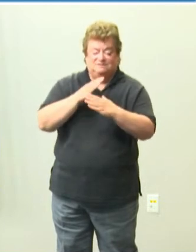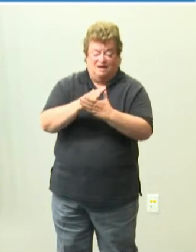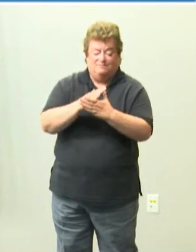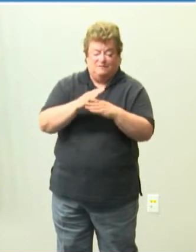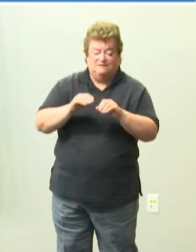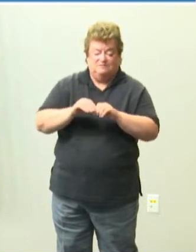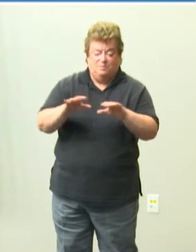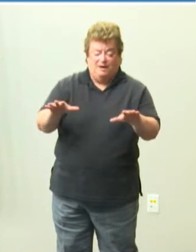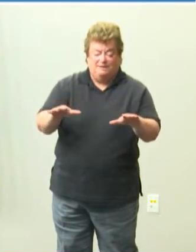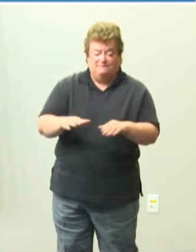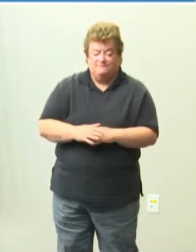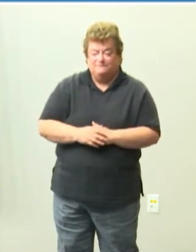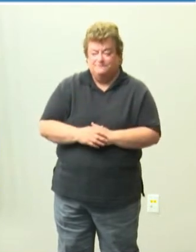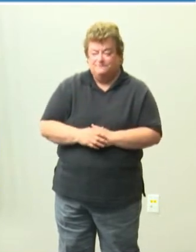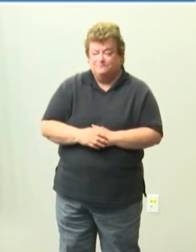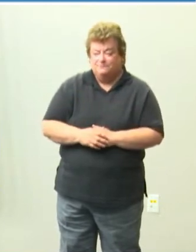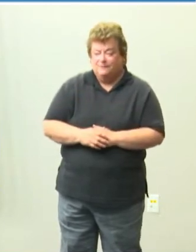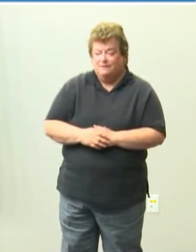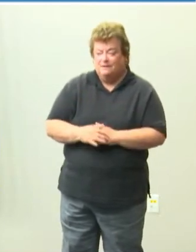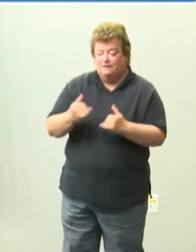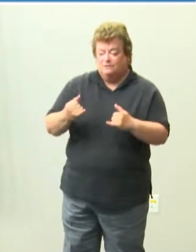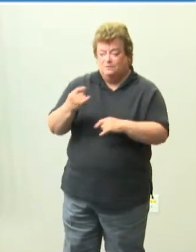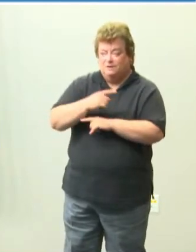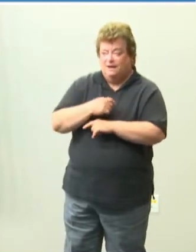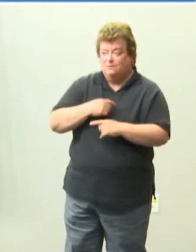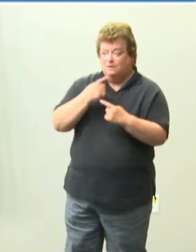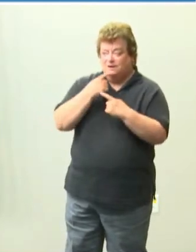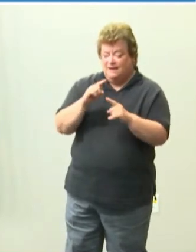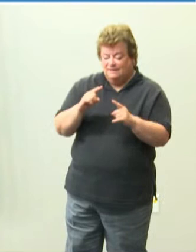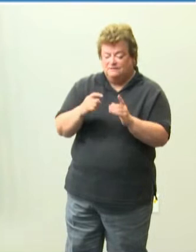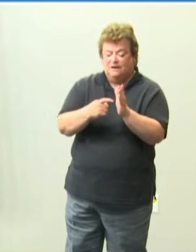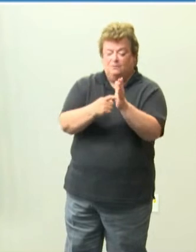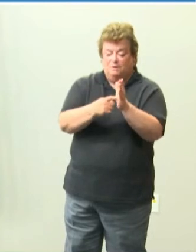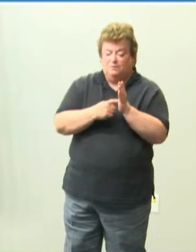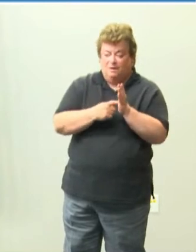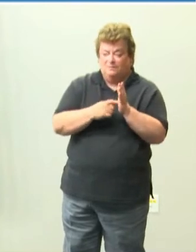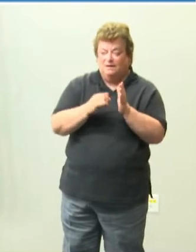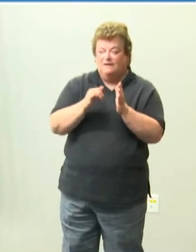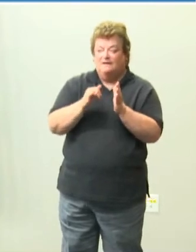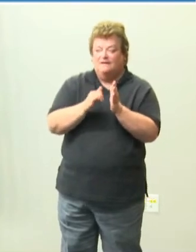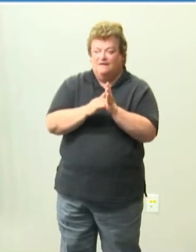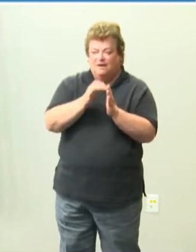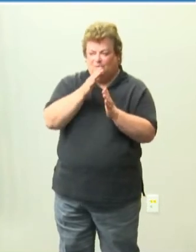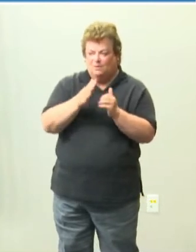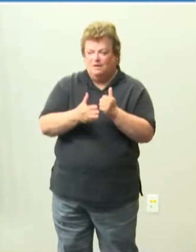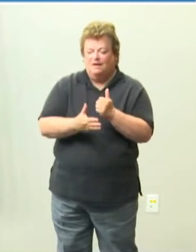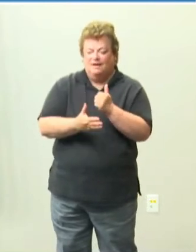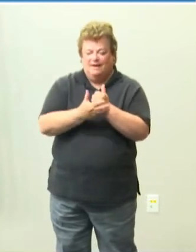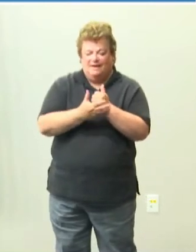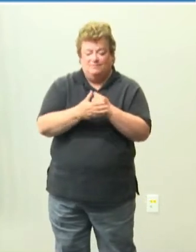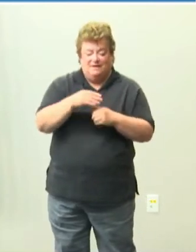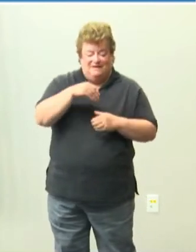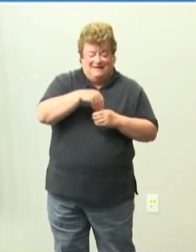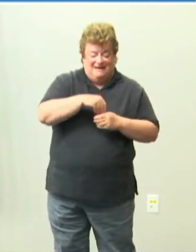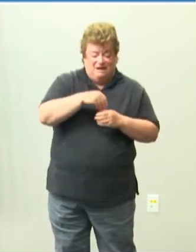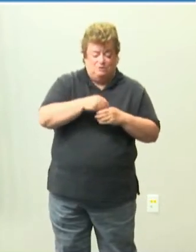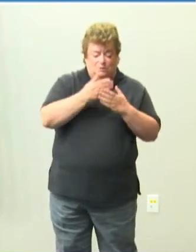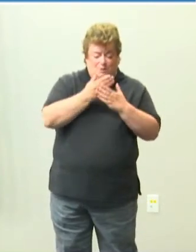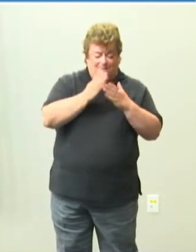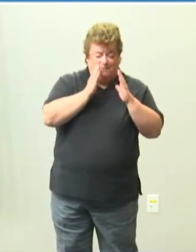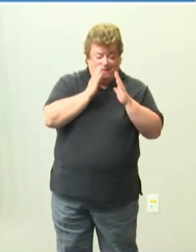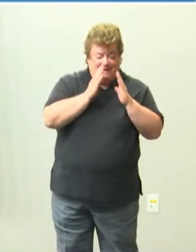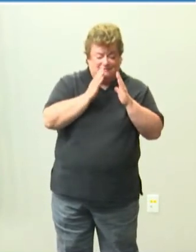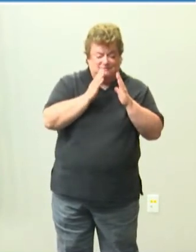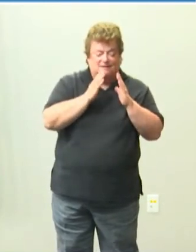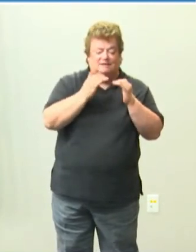variant. Today, we are announcing a directed health measure that will move the current indoor mask recommendation